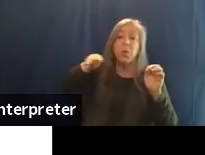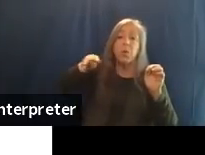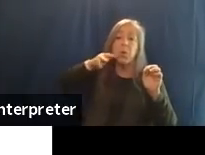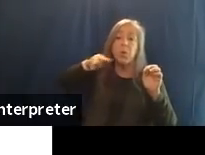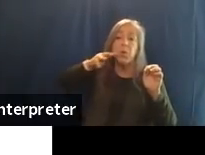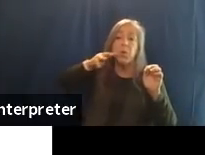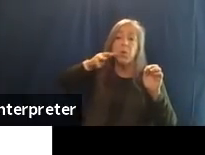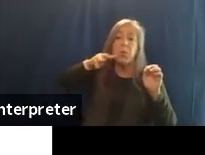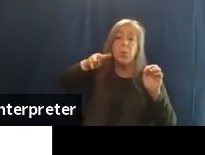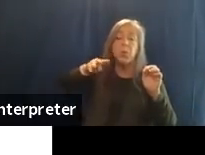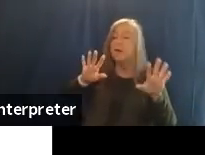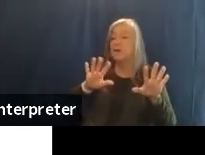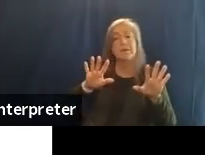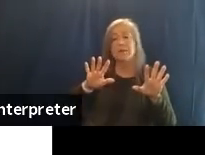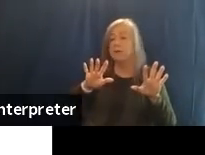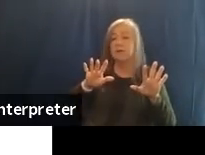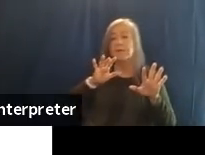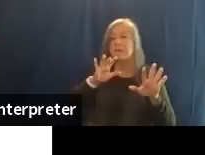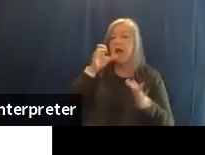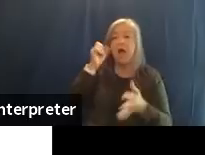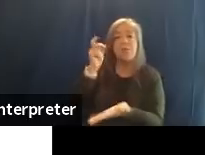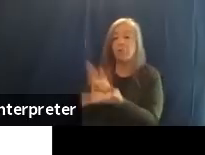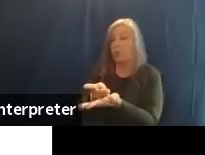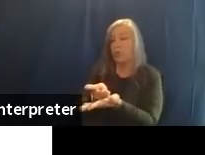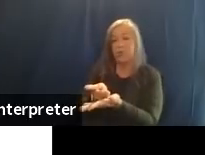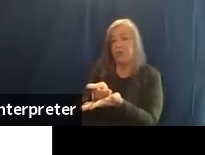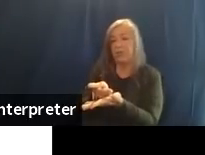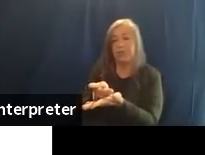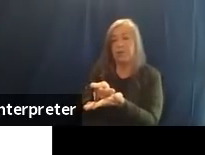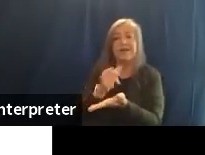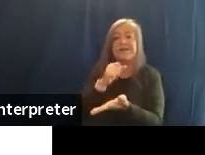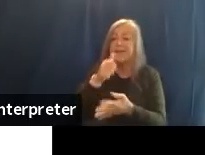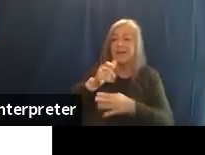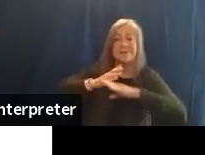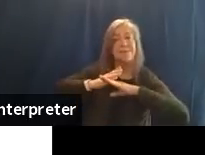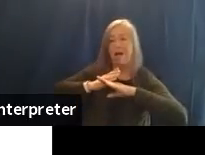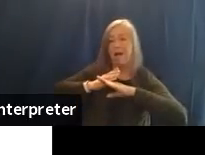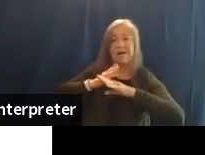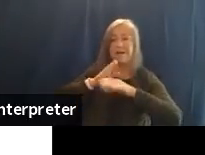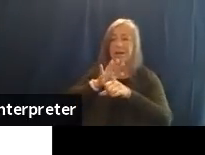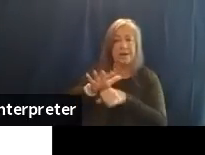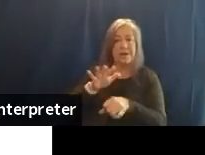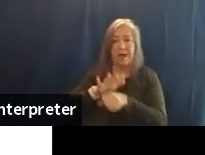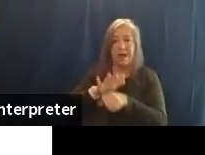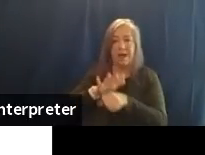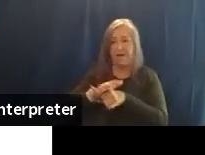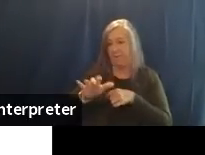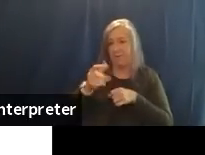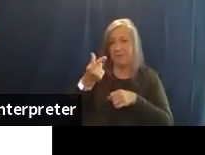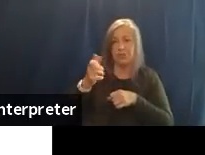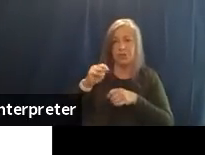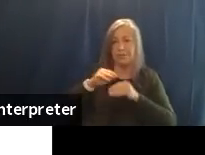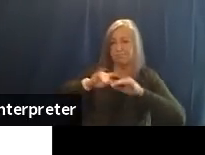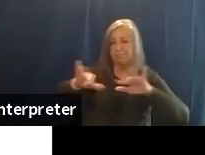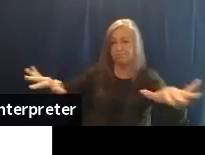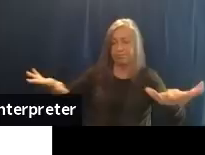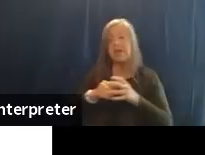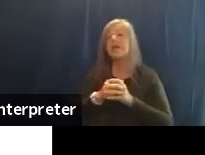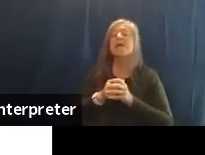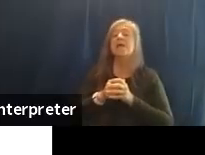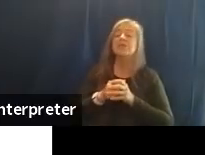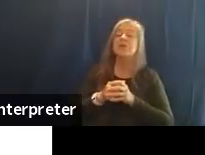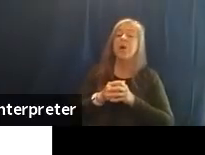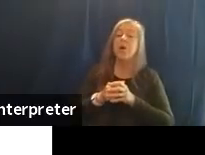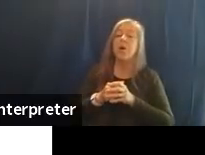purpose of covering up our nose and our mouth. And we're still reserving those surgical masks and N95 masks